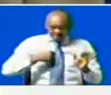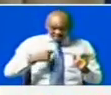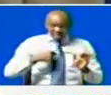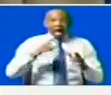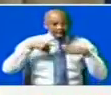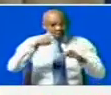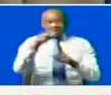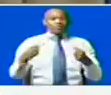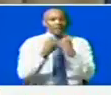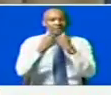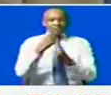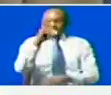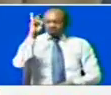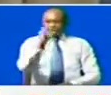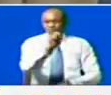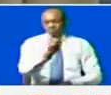happen.